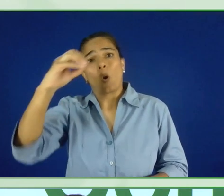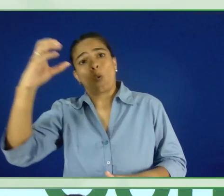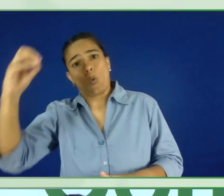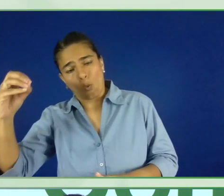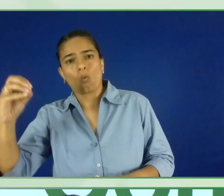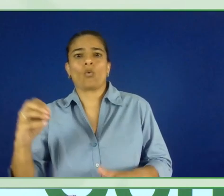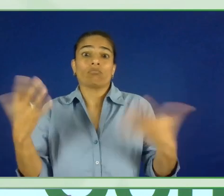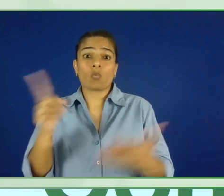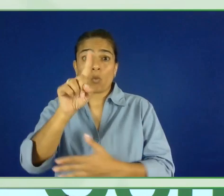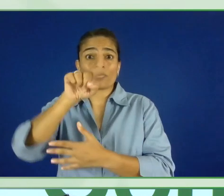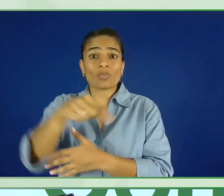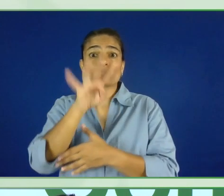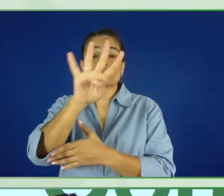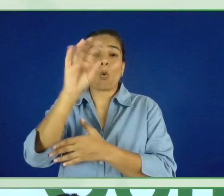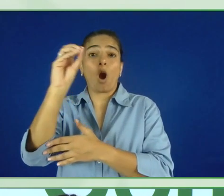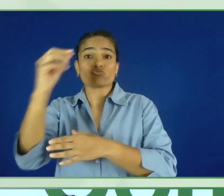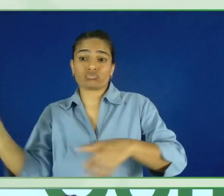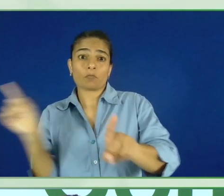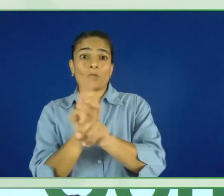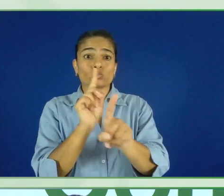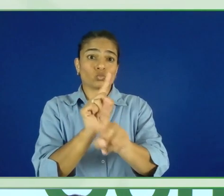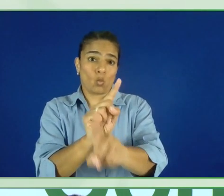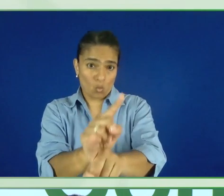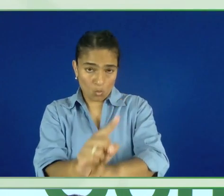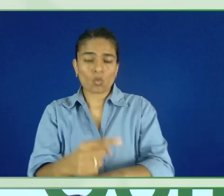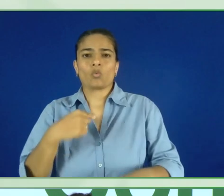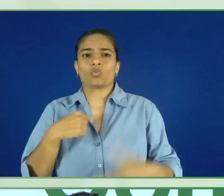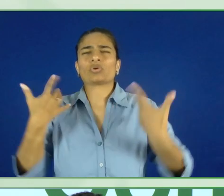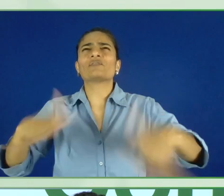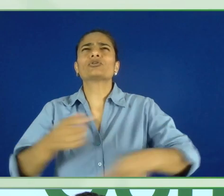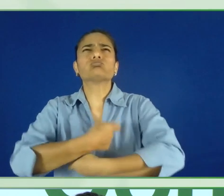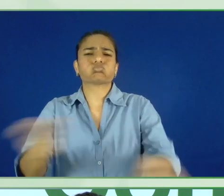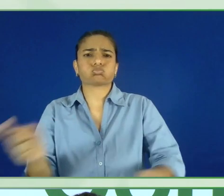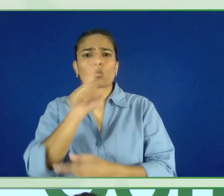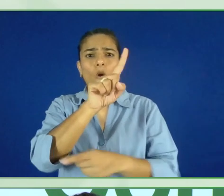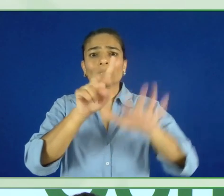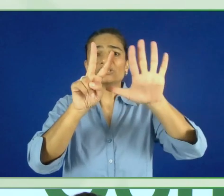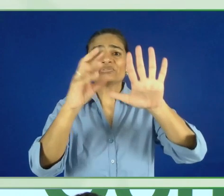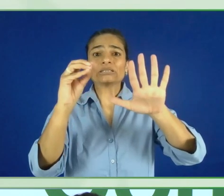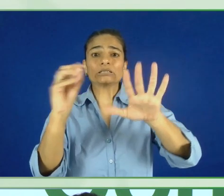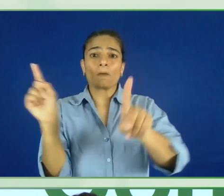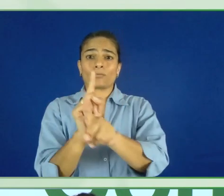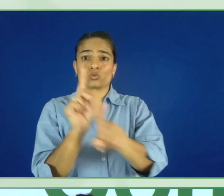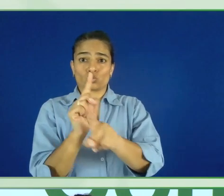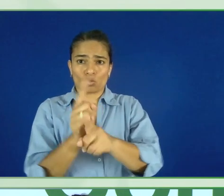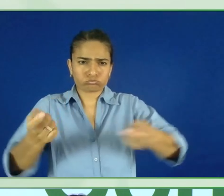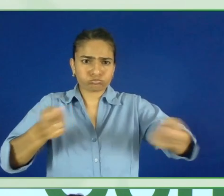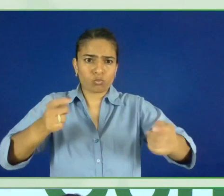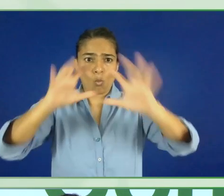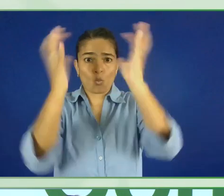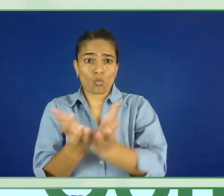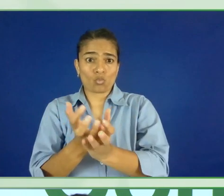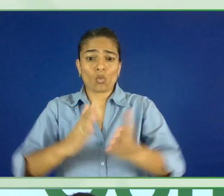have 170 mentorship facilitators across the country in over 400 communities, which is really exciting for